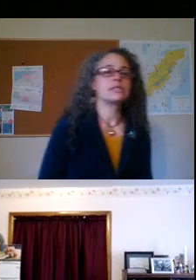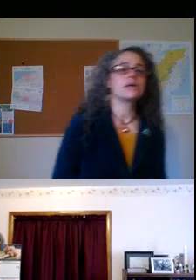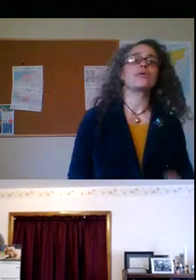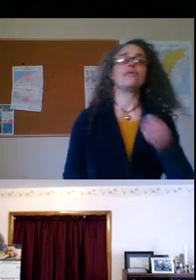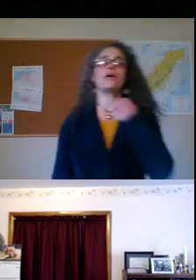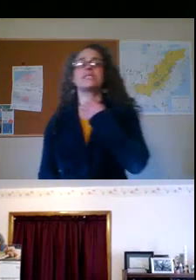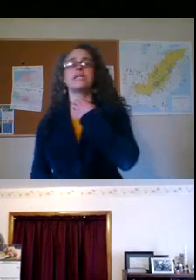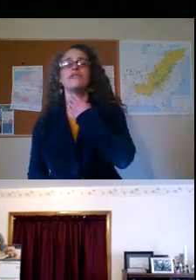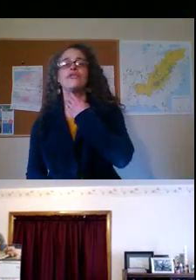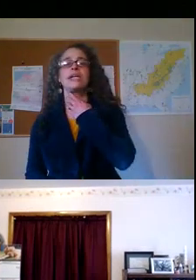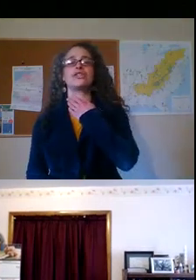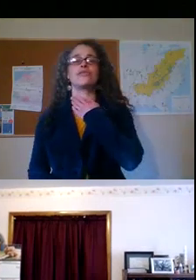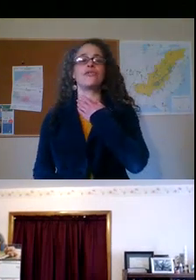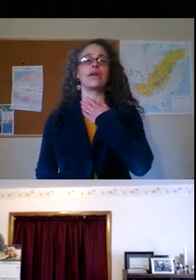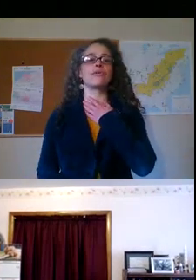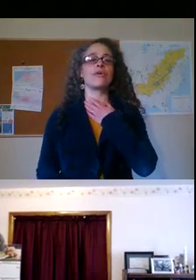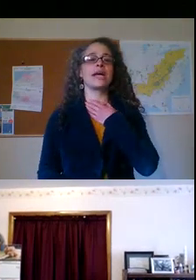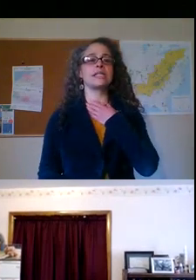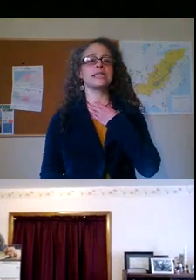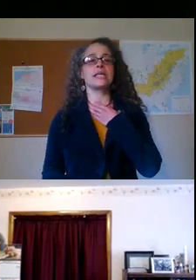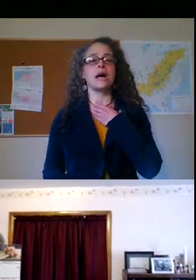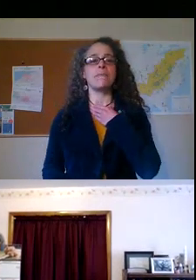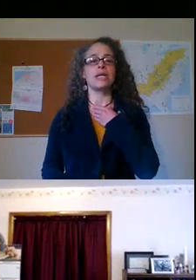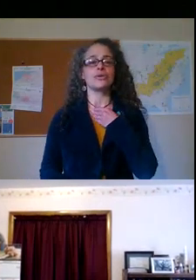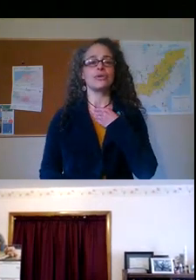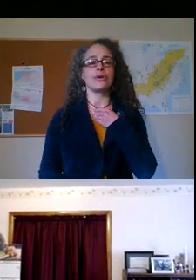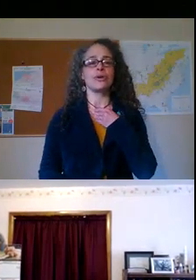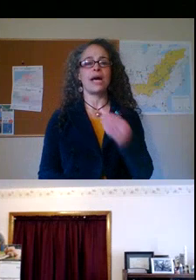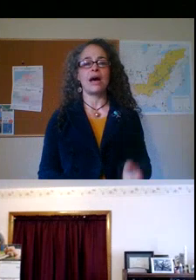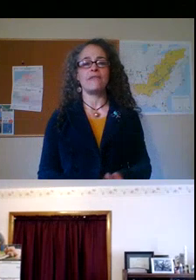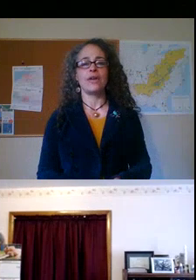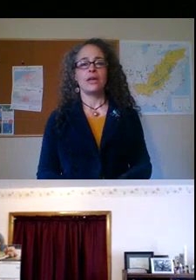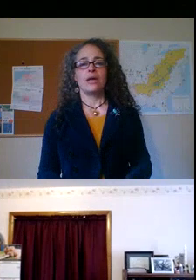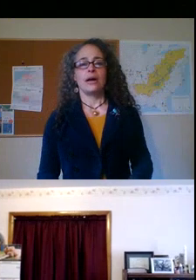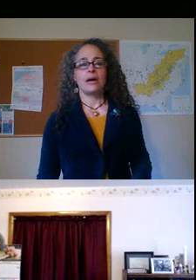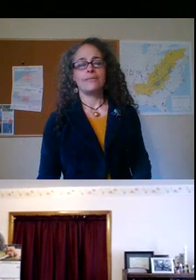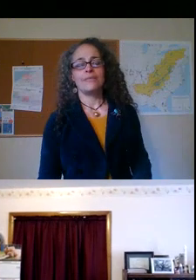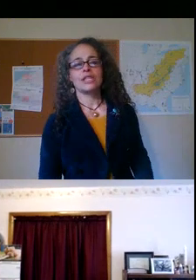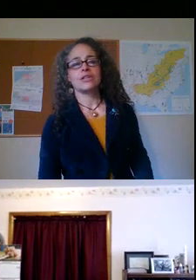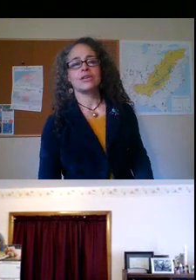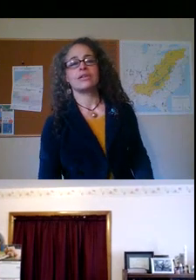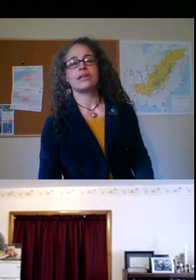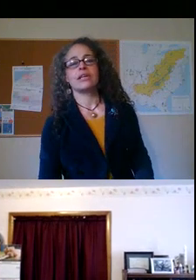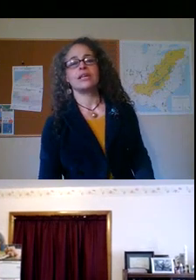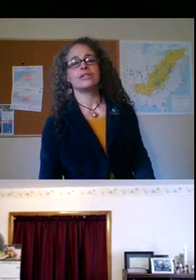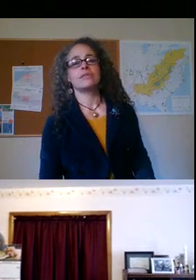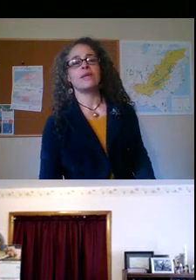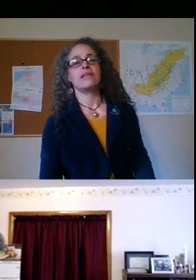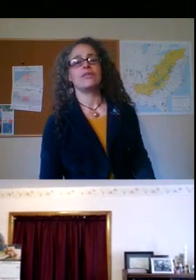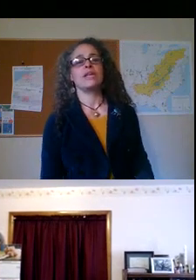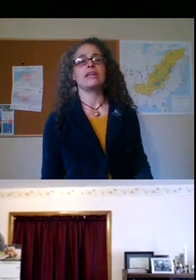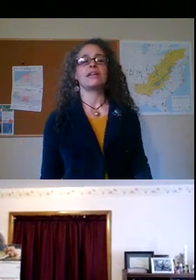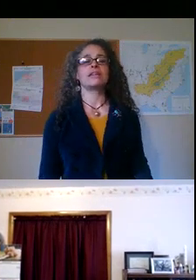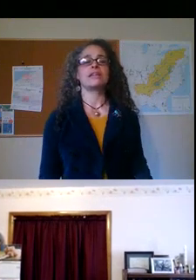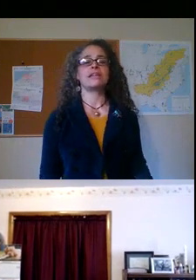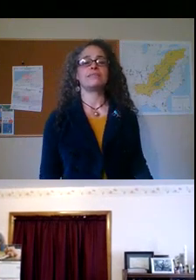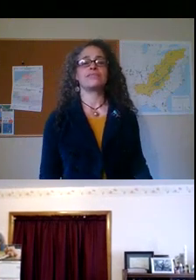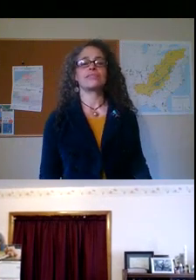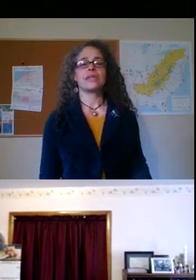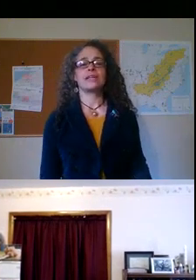All right, so prerequisite information for federal grants. Make sure you have, so it used to be that you